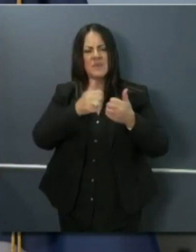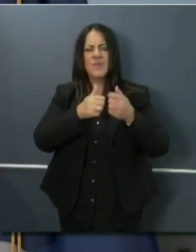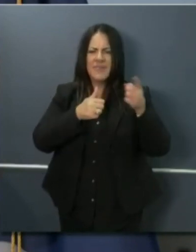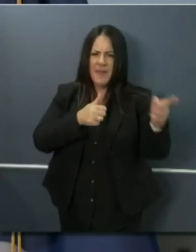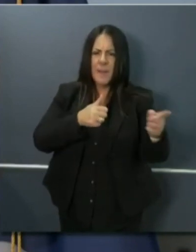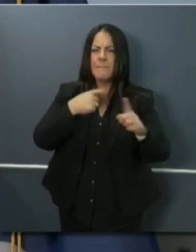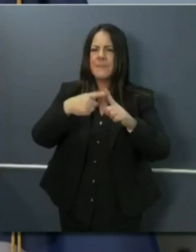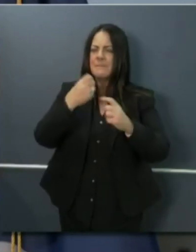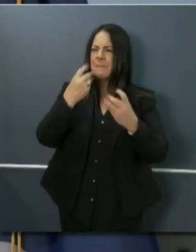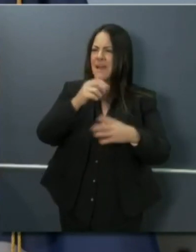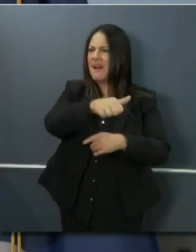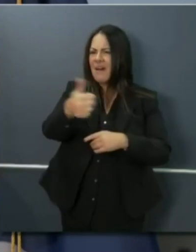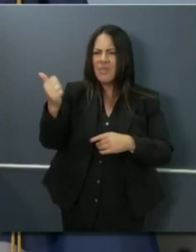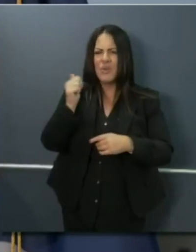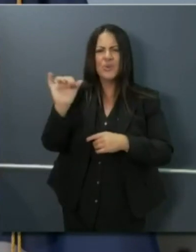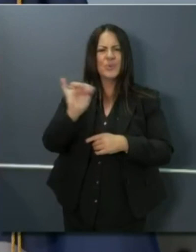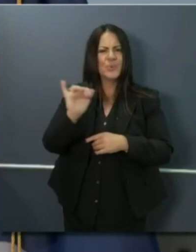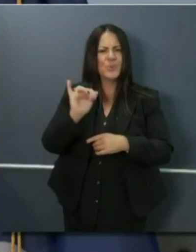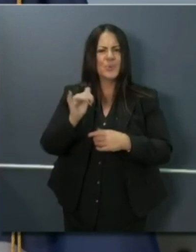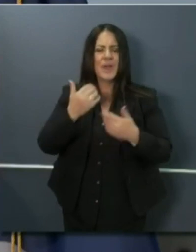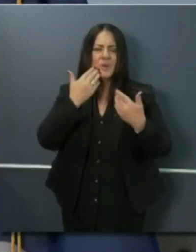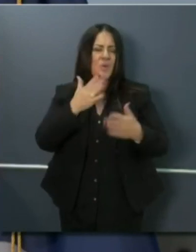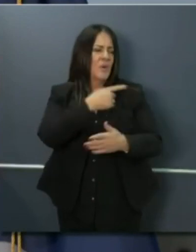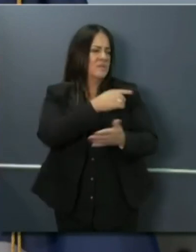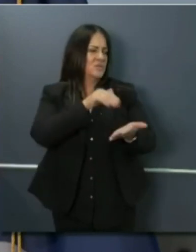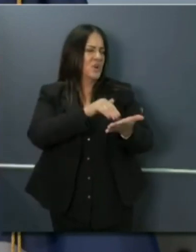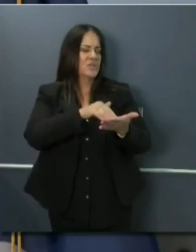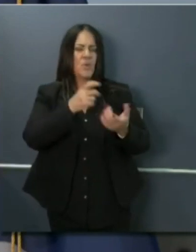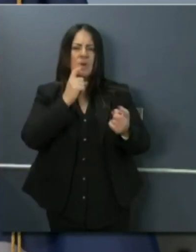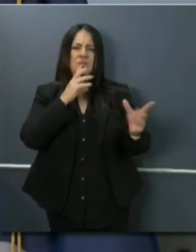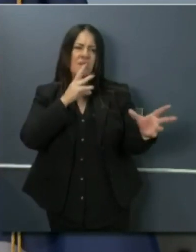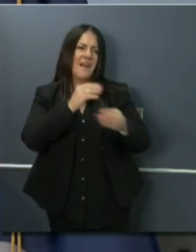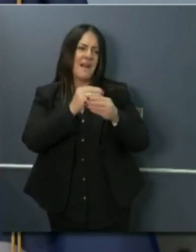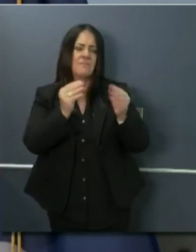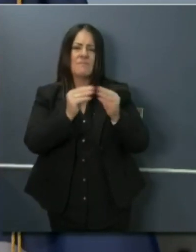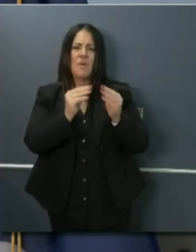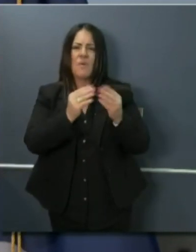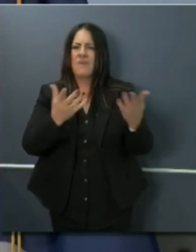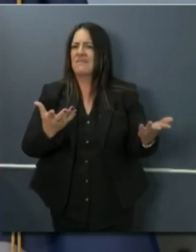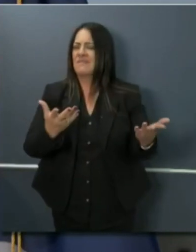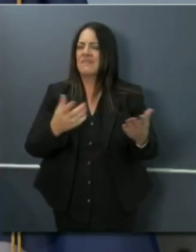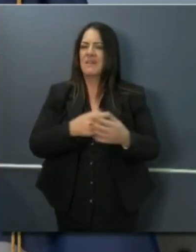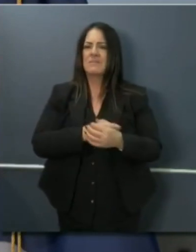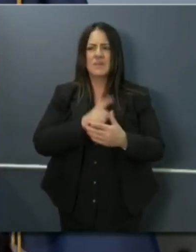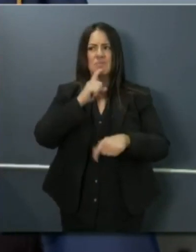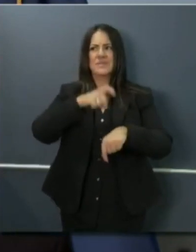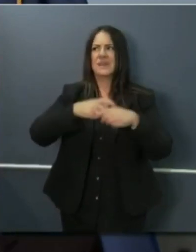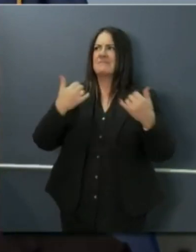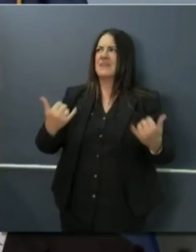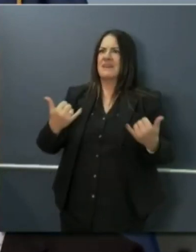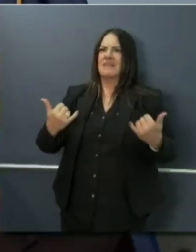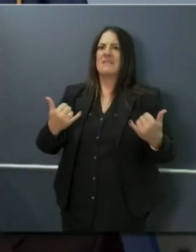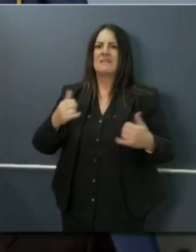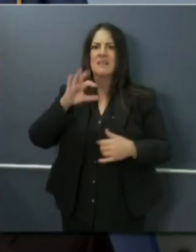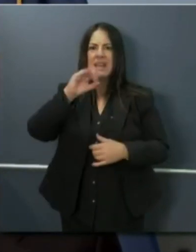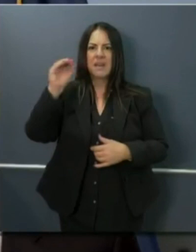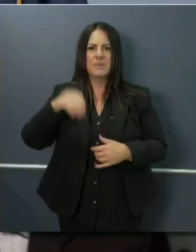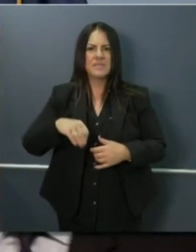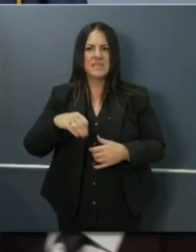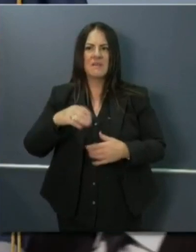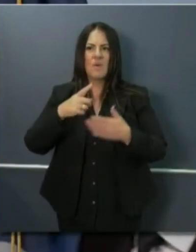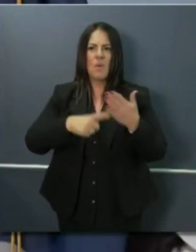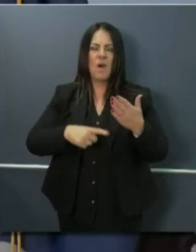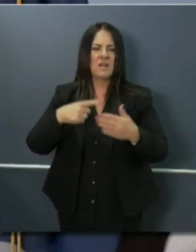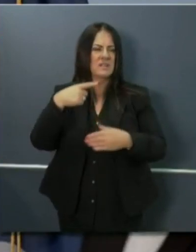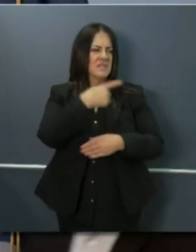many, many others. I don't know if, Doctor, you want to amplify this a little bit more, but this is in real time 90% of what I think Dr.